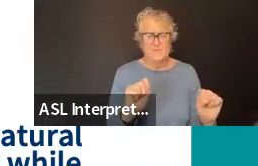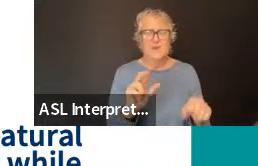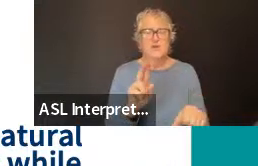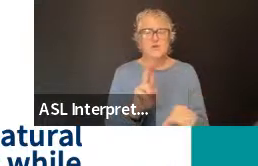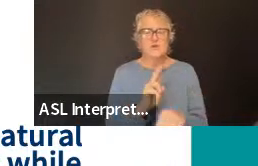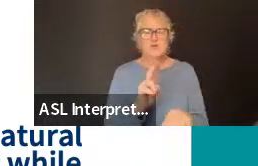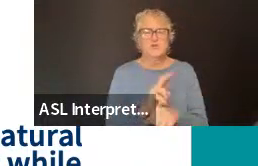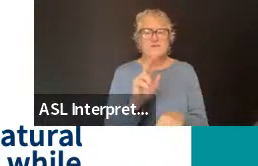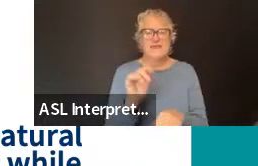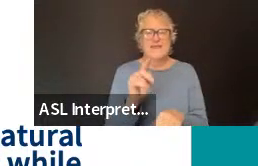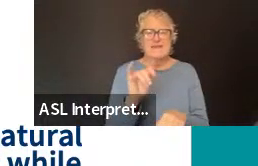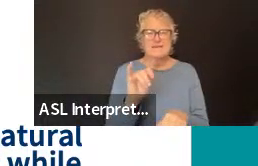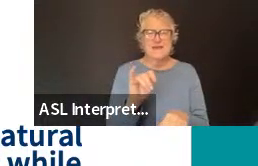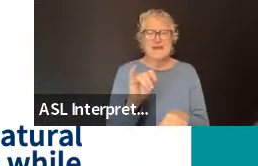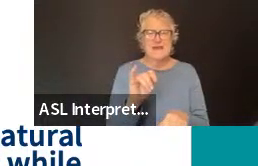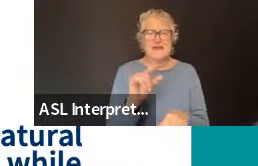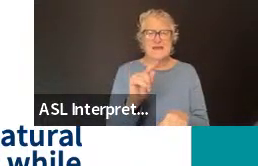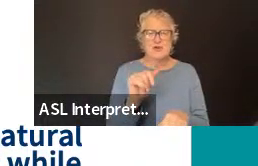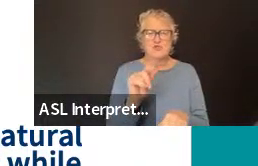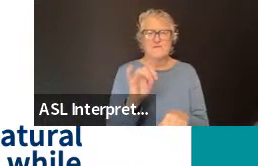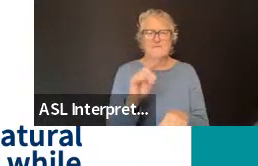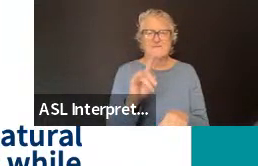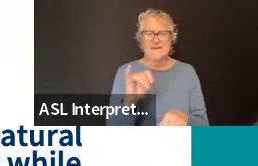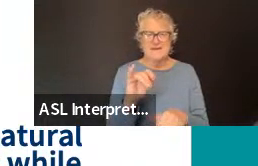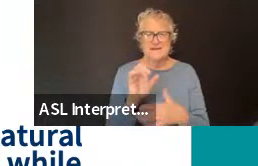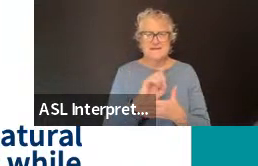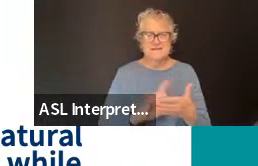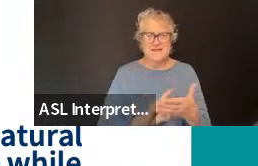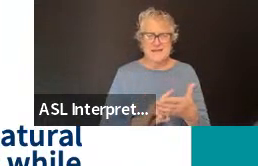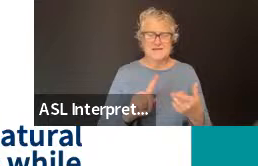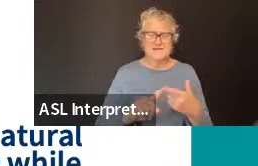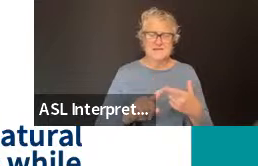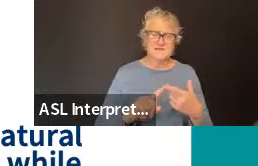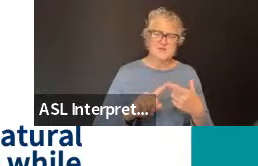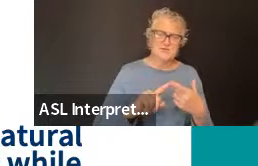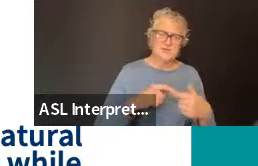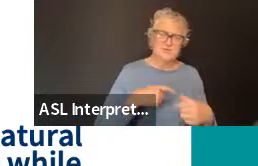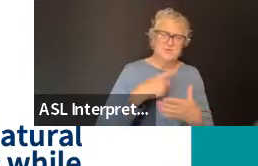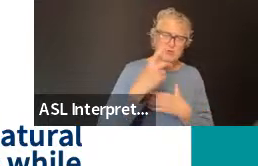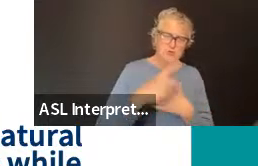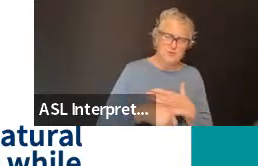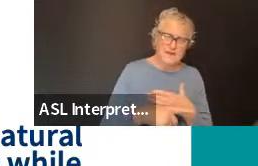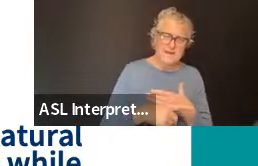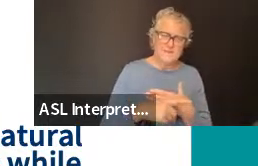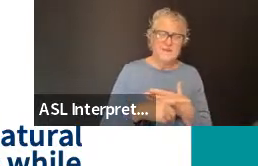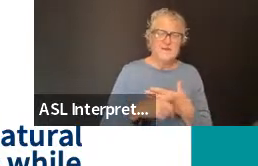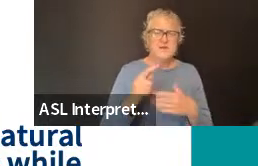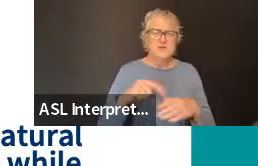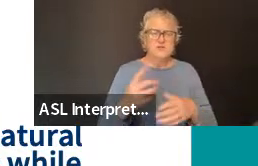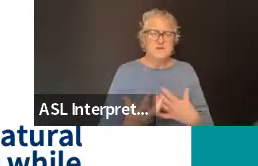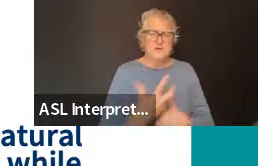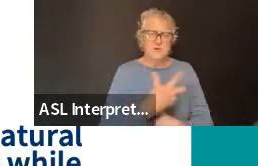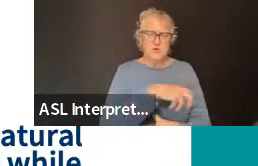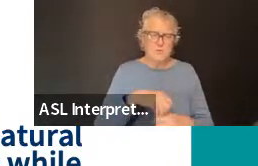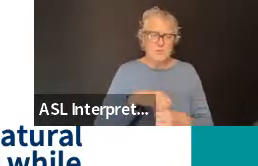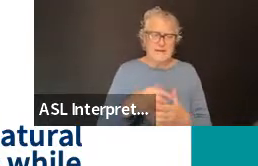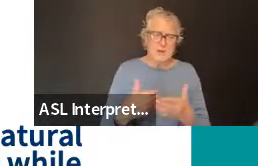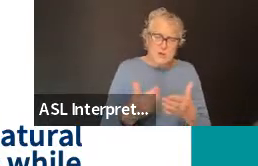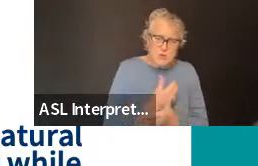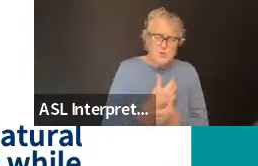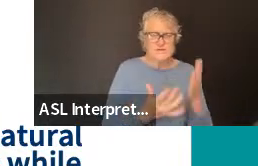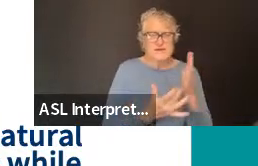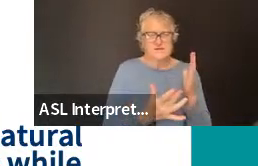Explore mitigation strategies to reduce highway noise for pedestrians, cyclists, local businesses, residents, and all bridge